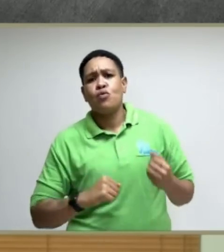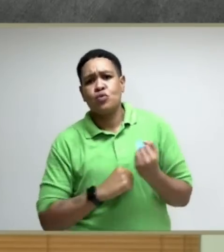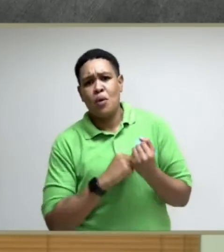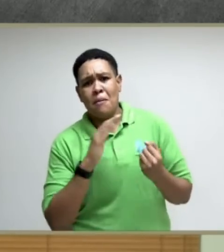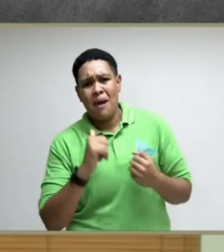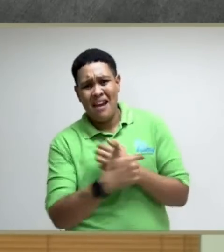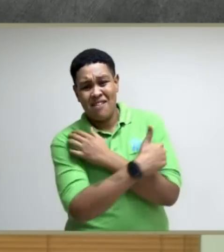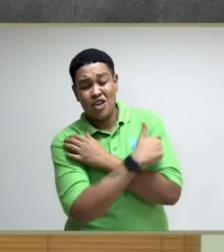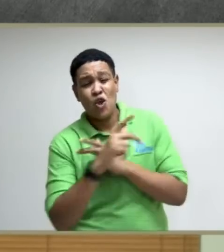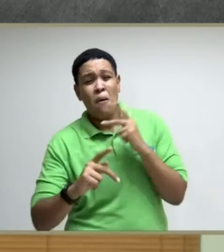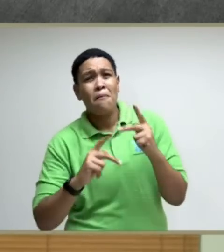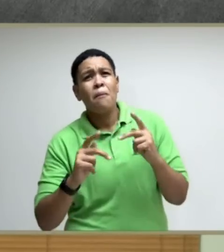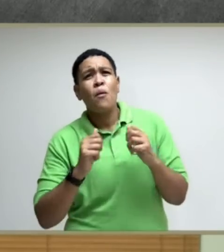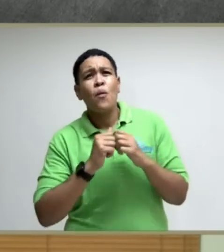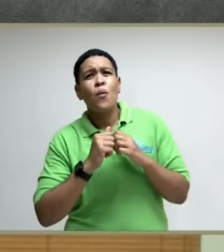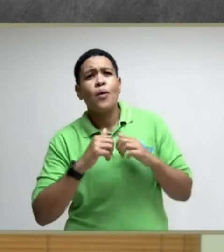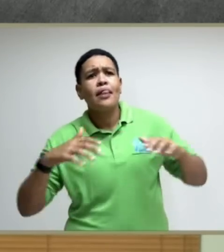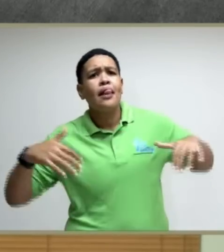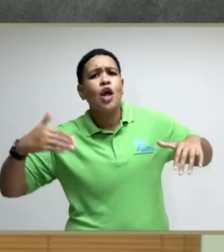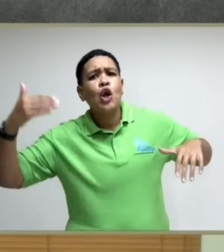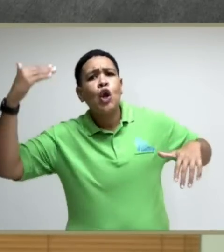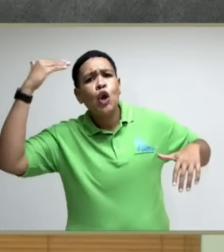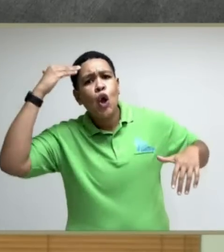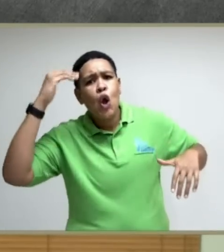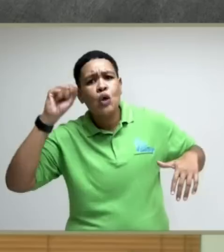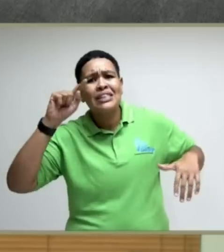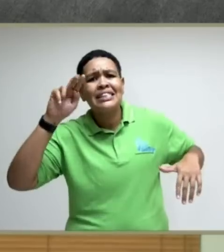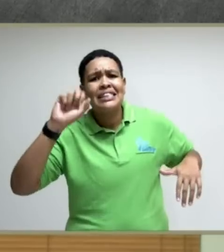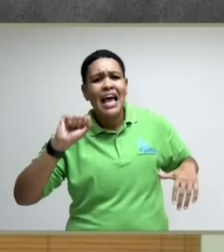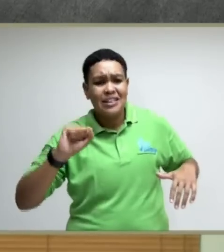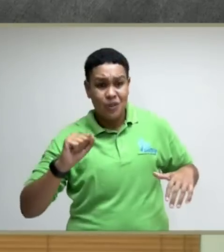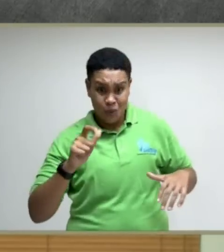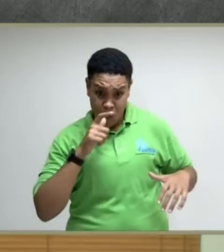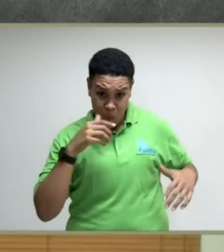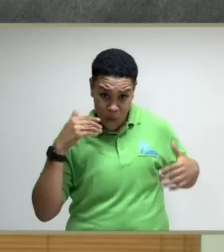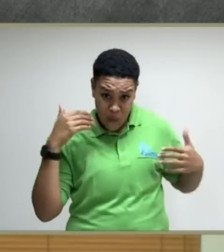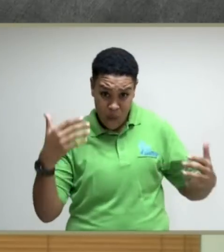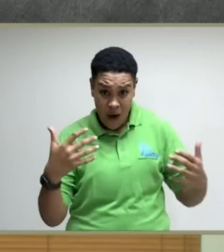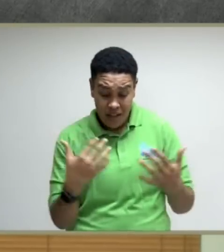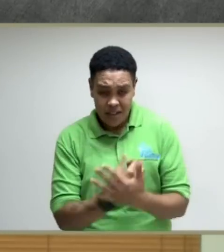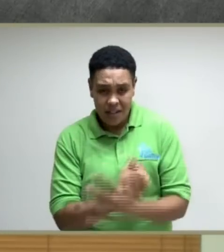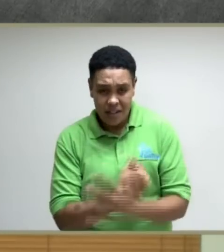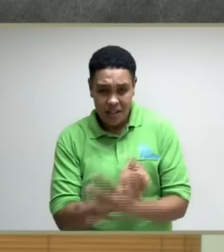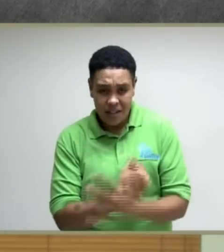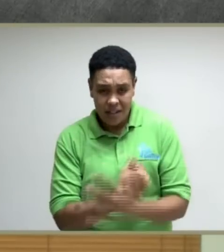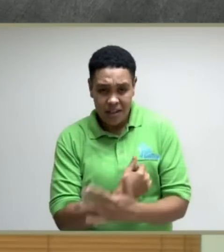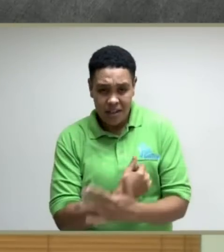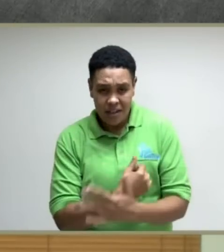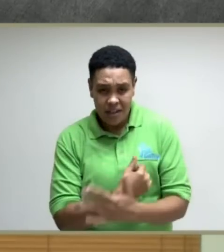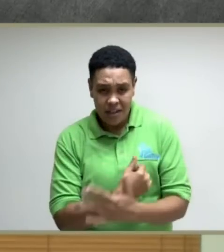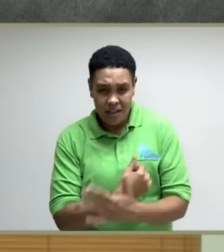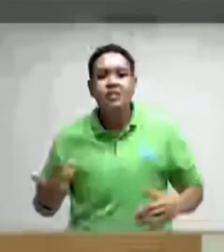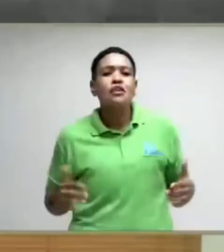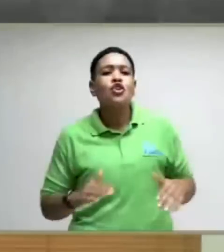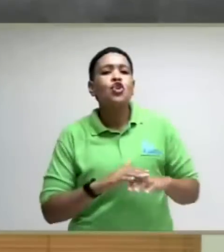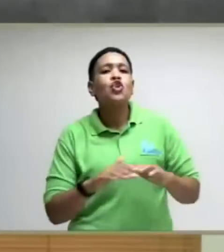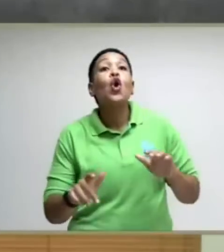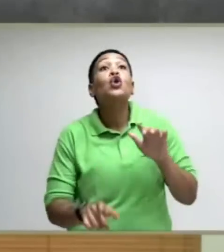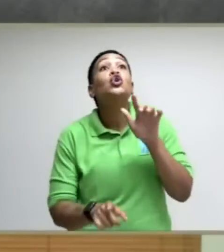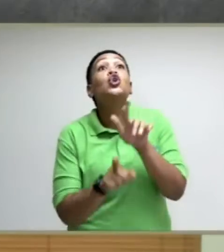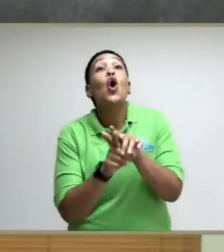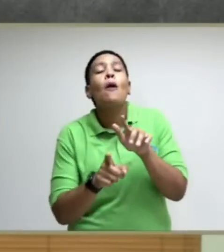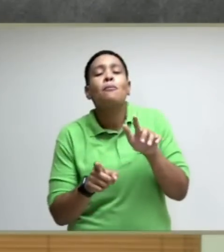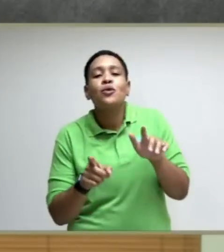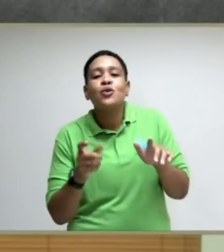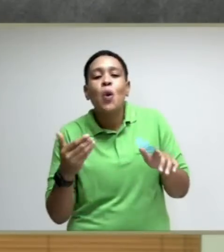with an unknown status at taking the vaccine does not turn out to end up